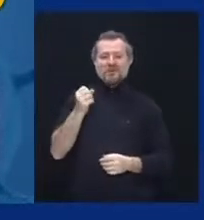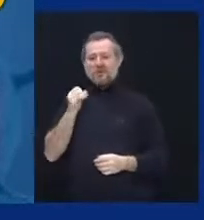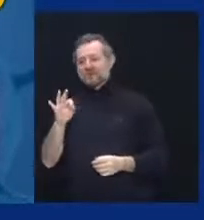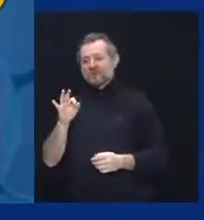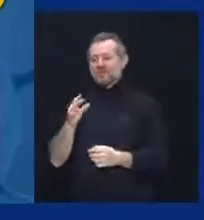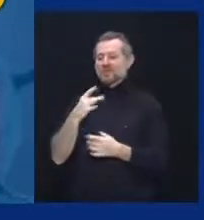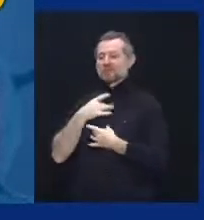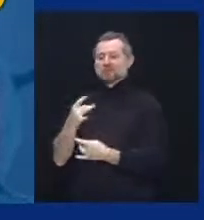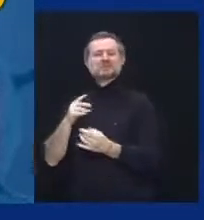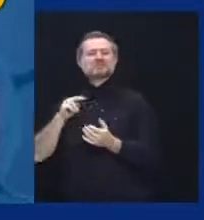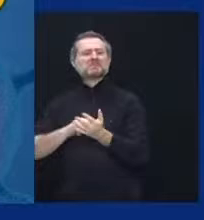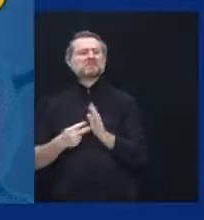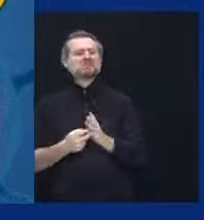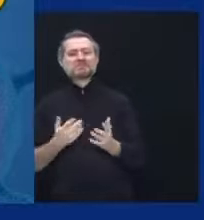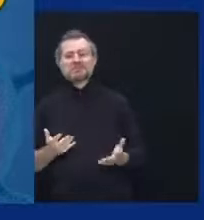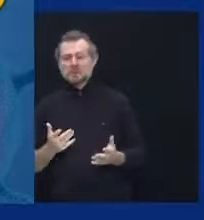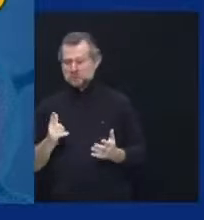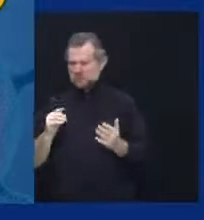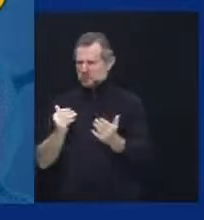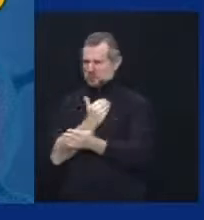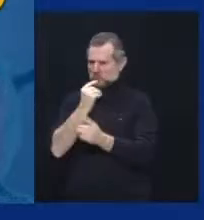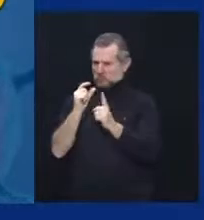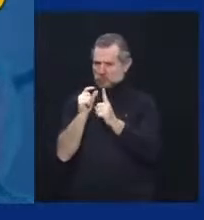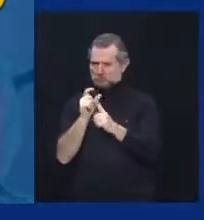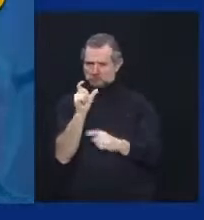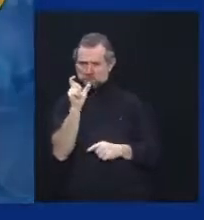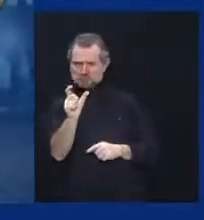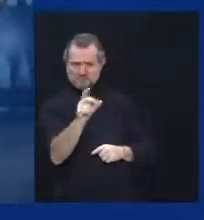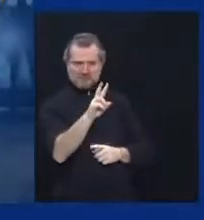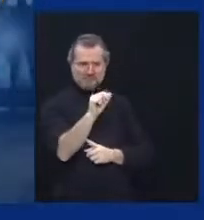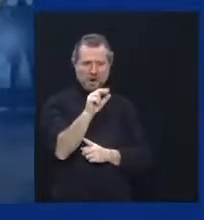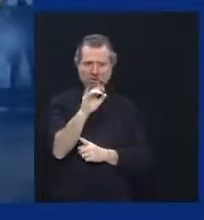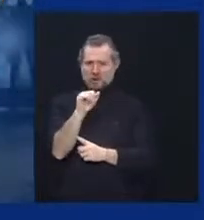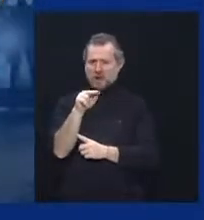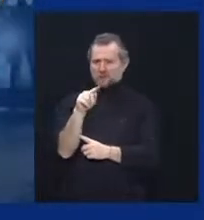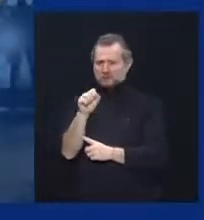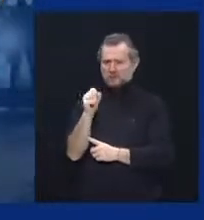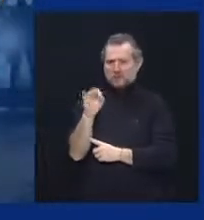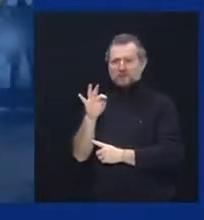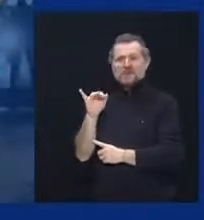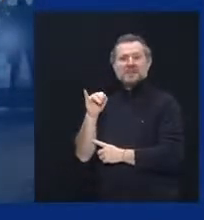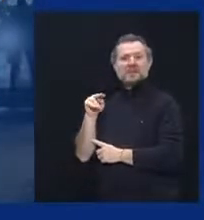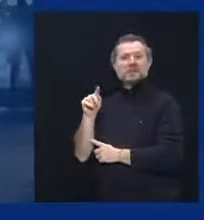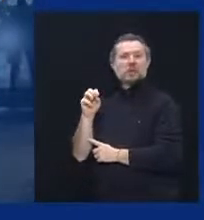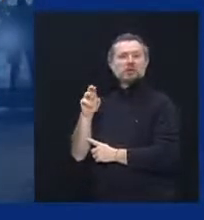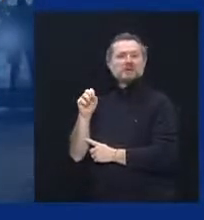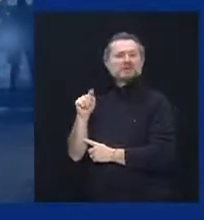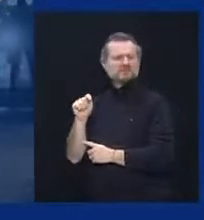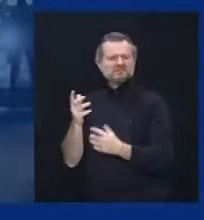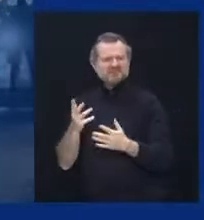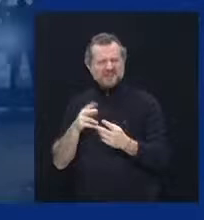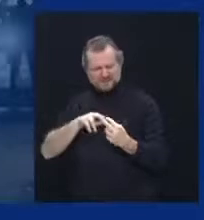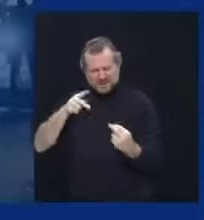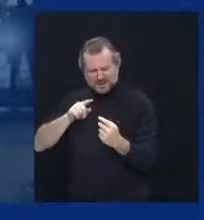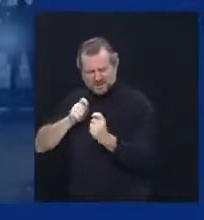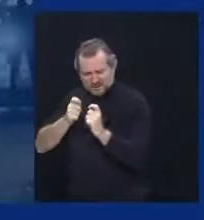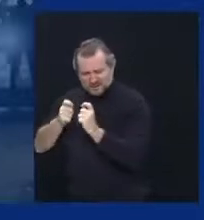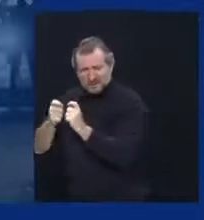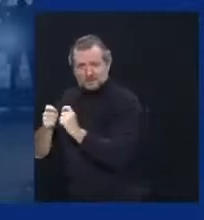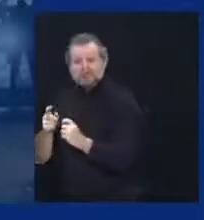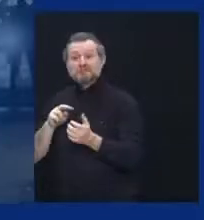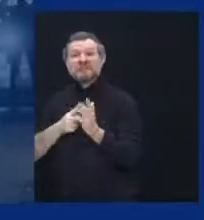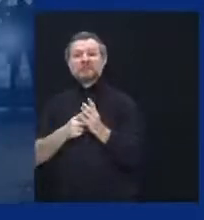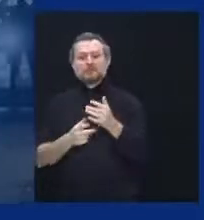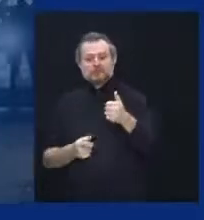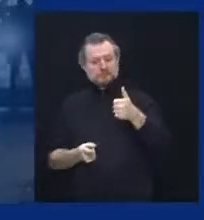interest. That's a new one. Variants of interest refers to